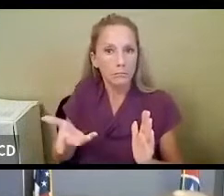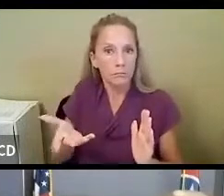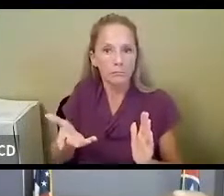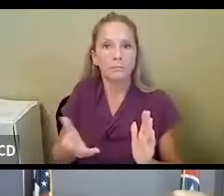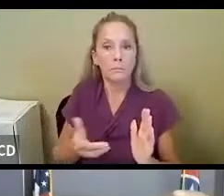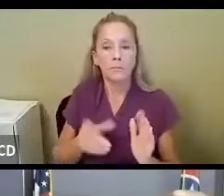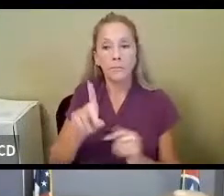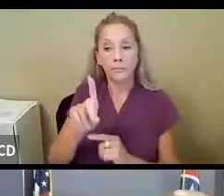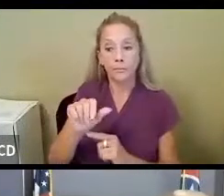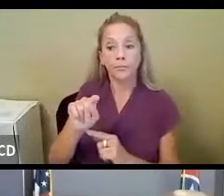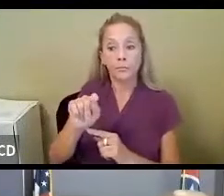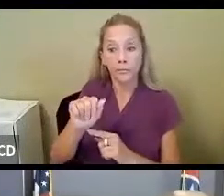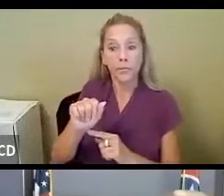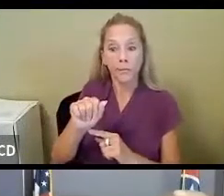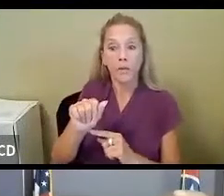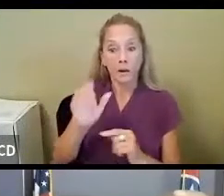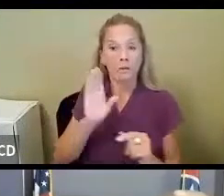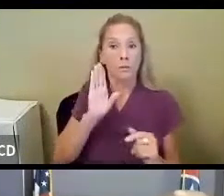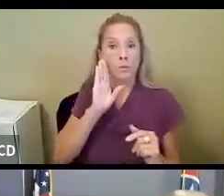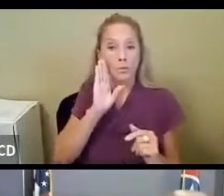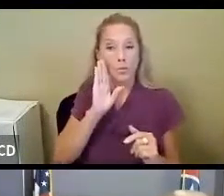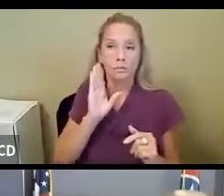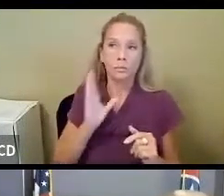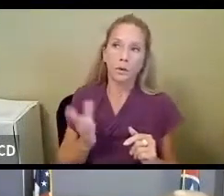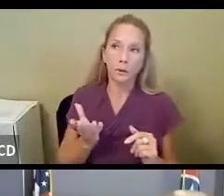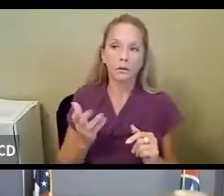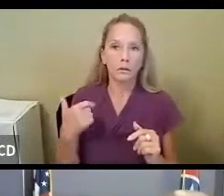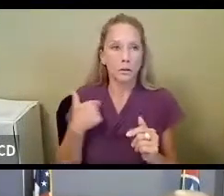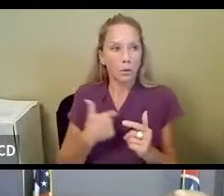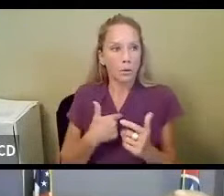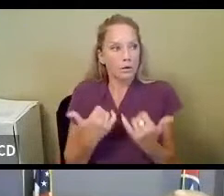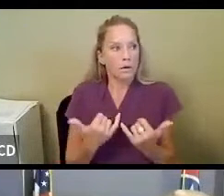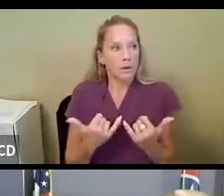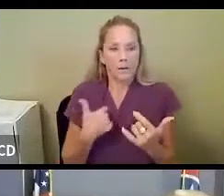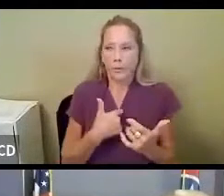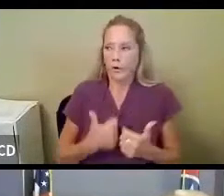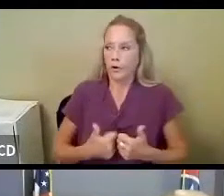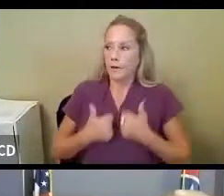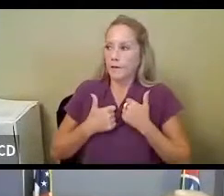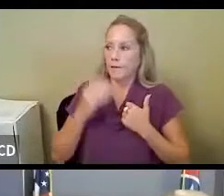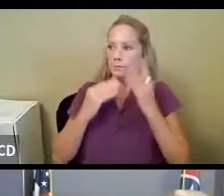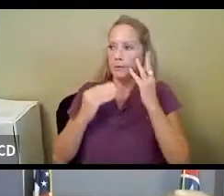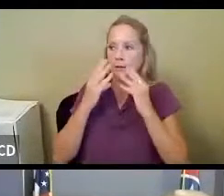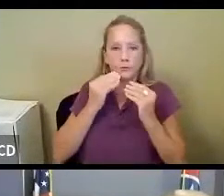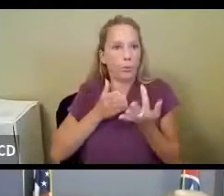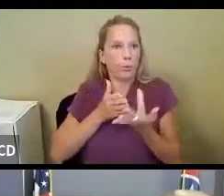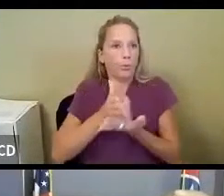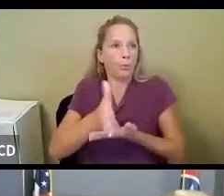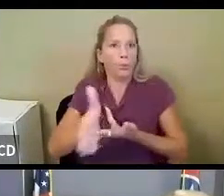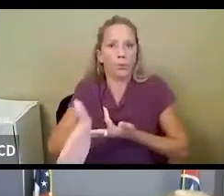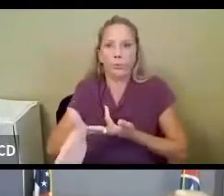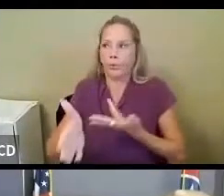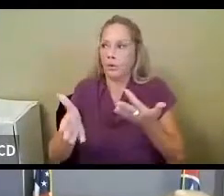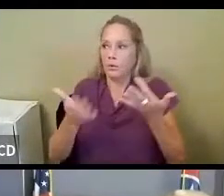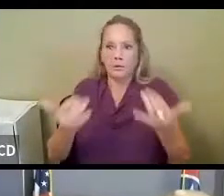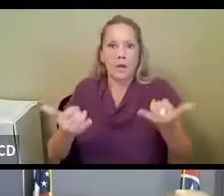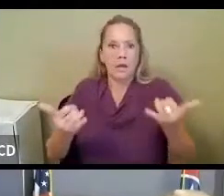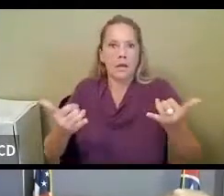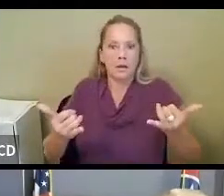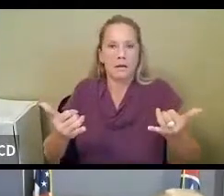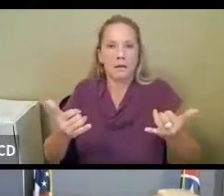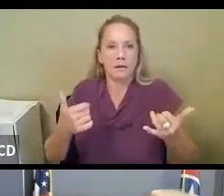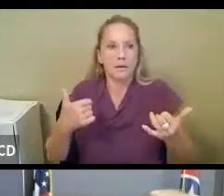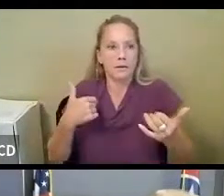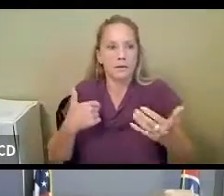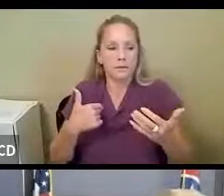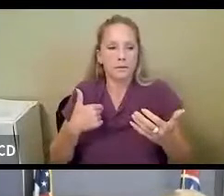that the data will gradually become, I mean, we're living through this right now. This is not the way that we would ideally